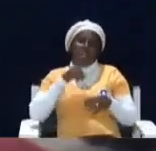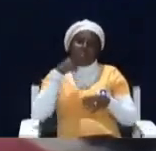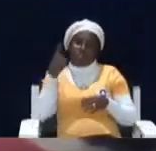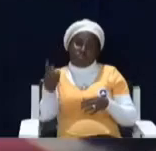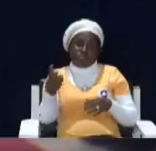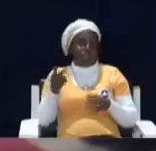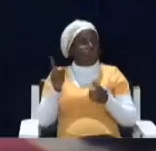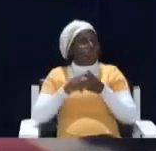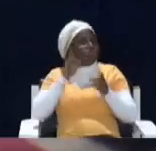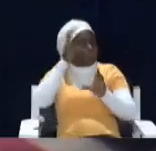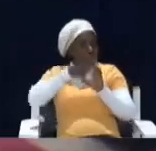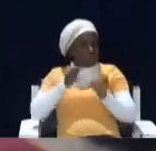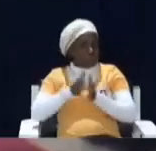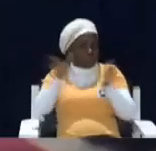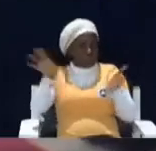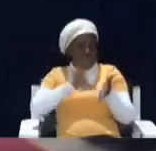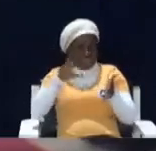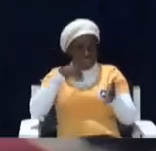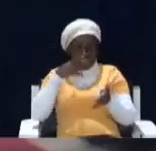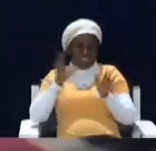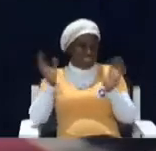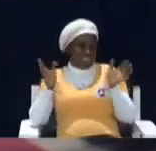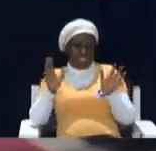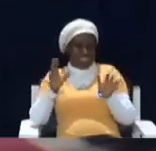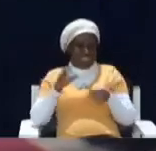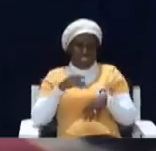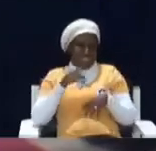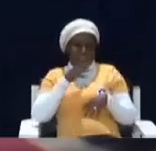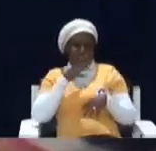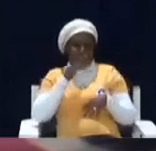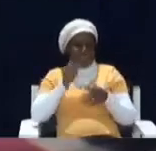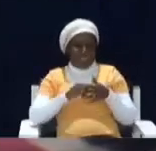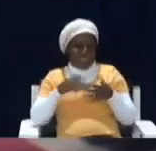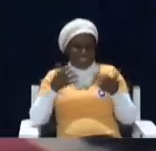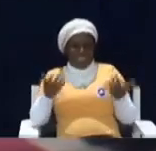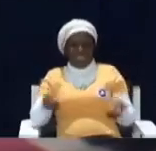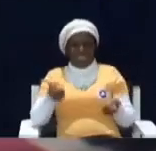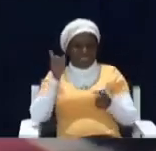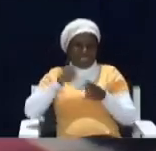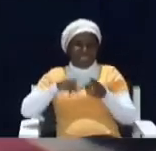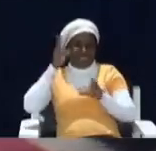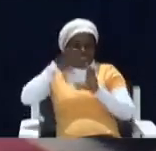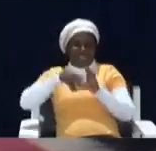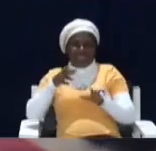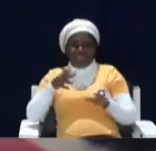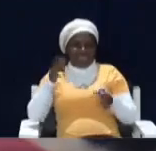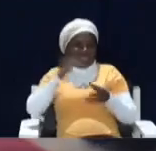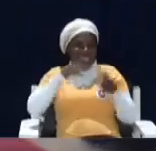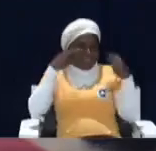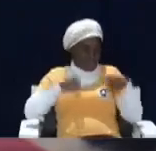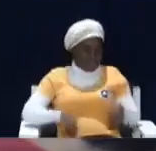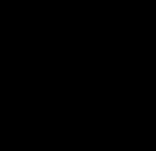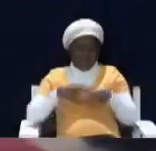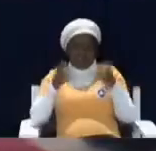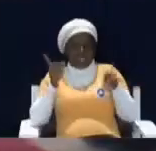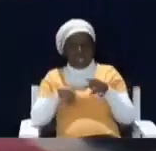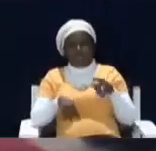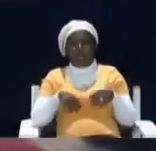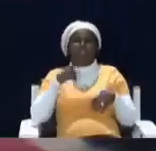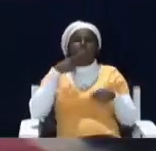mass choir. She said, Mommy, she cannot join that. Their uniform, this and that and that. I said,